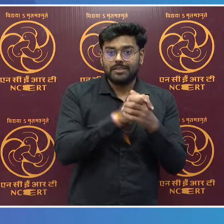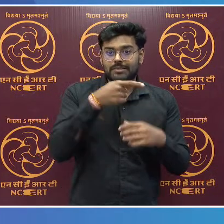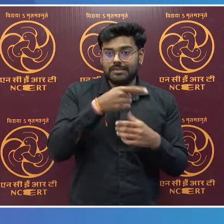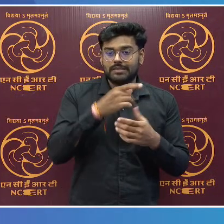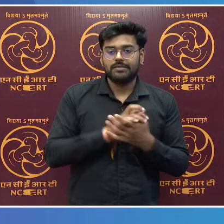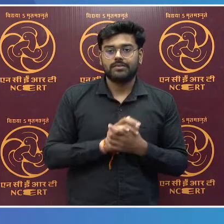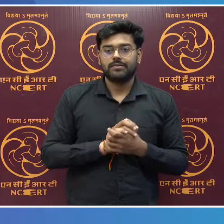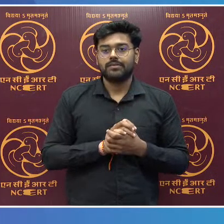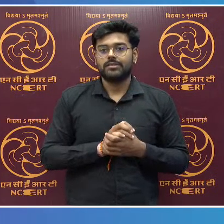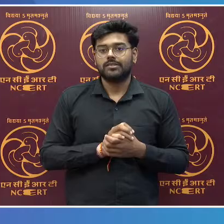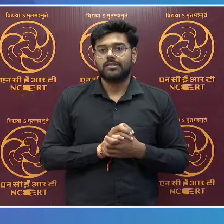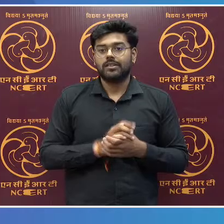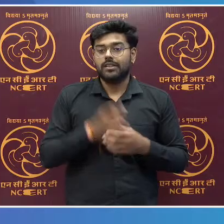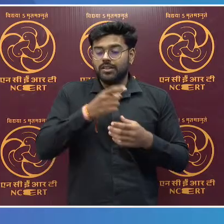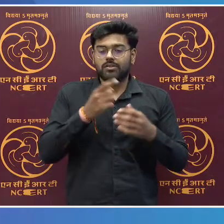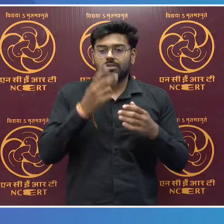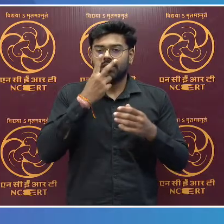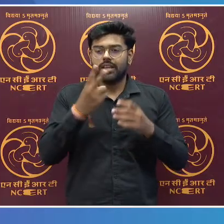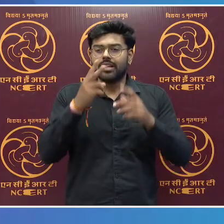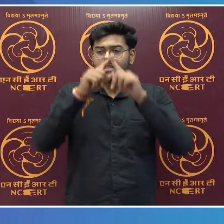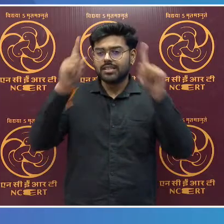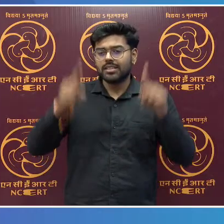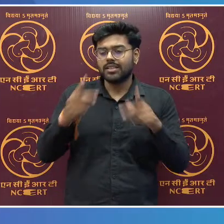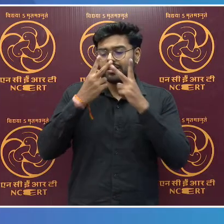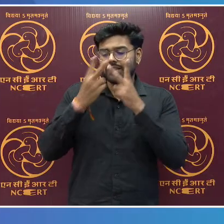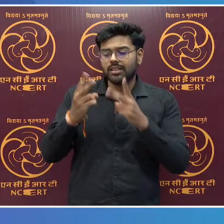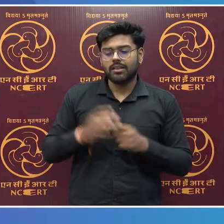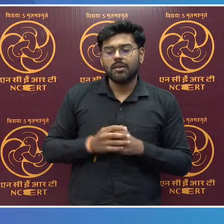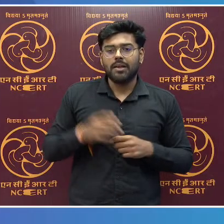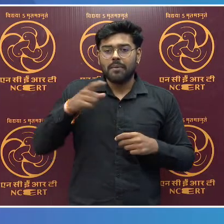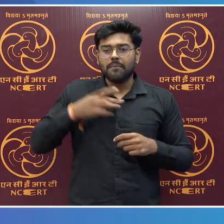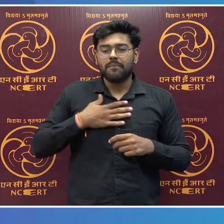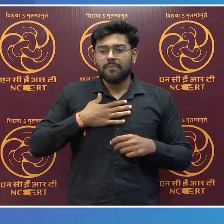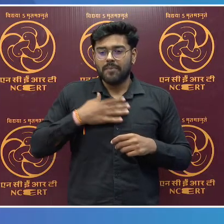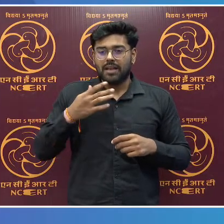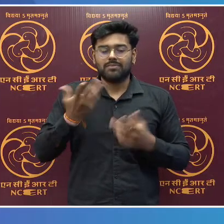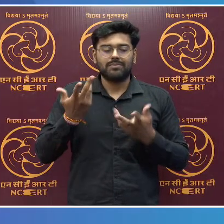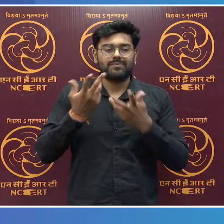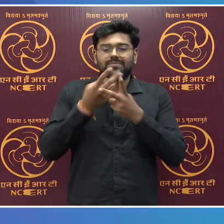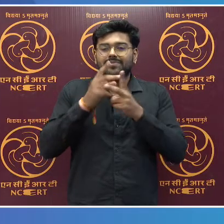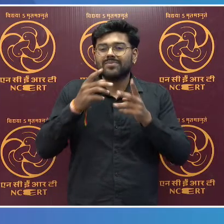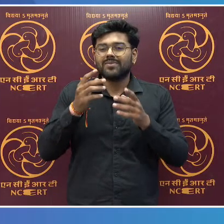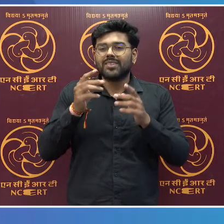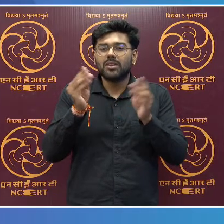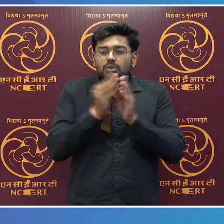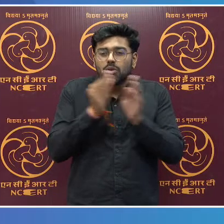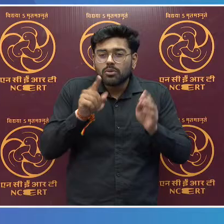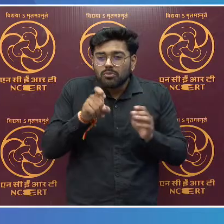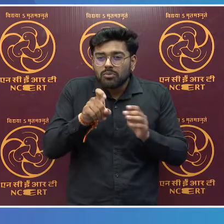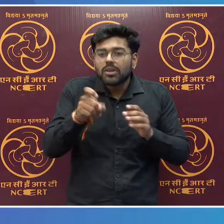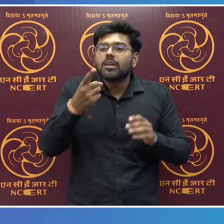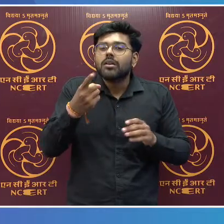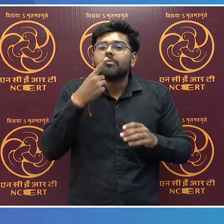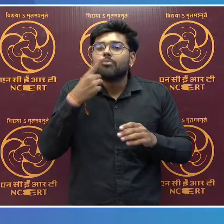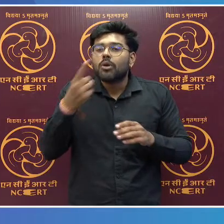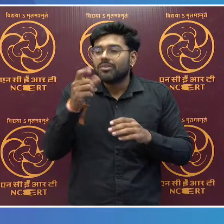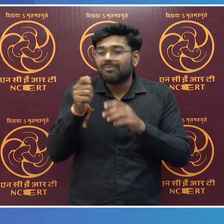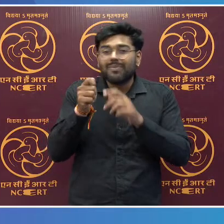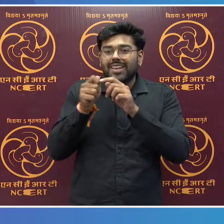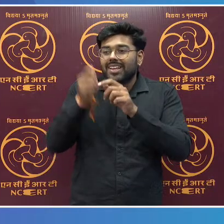virus or a microorganism is holding, and it's saying that we are all not bad,